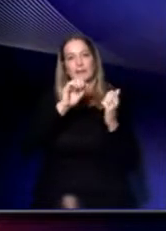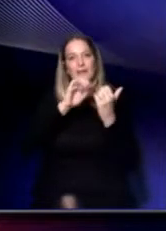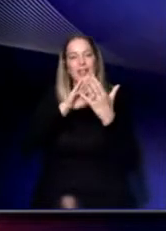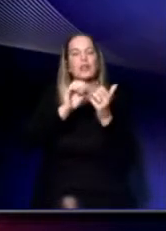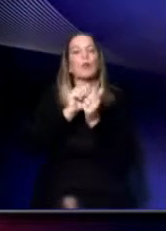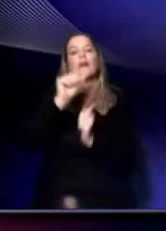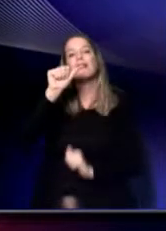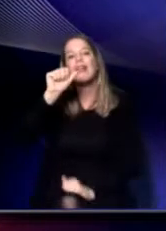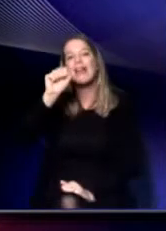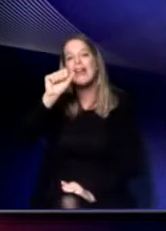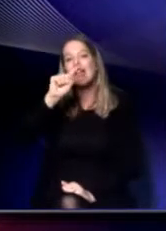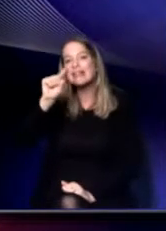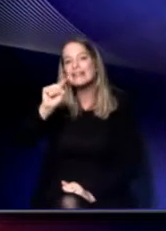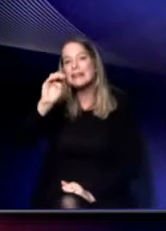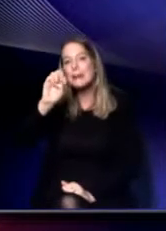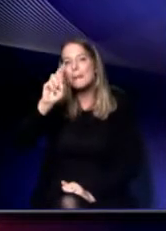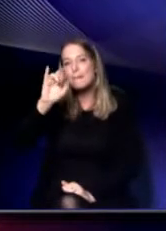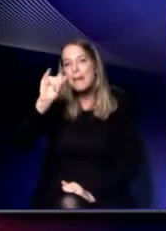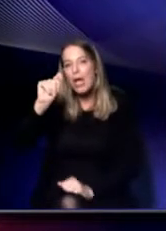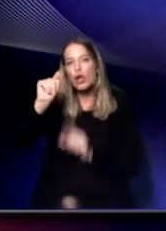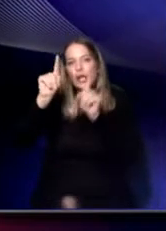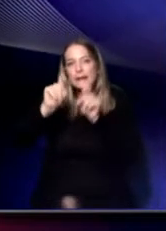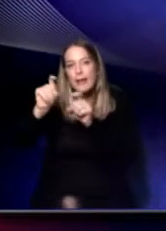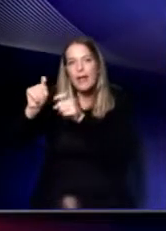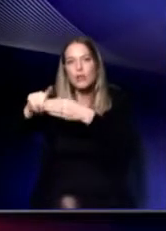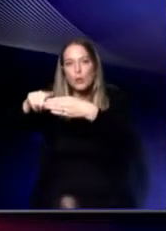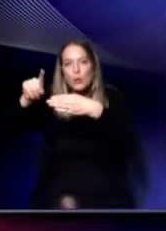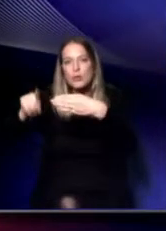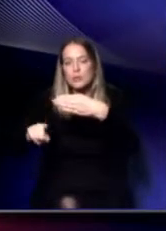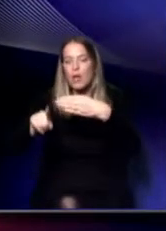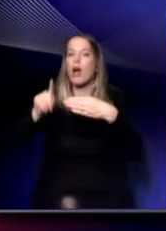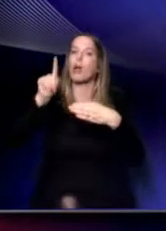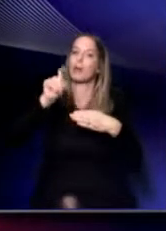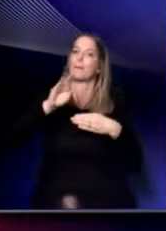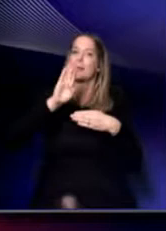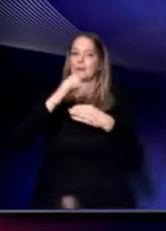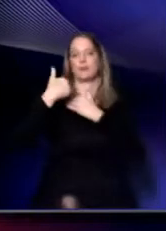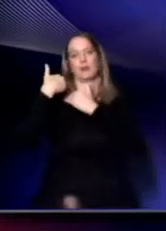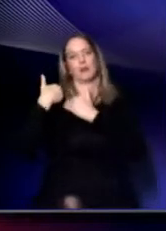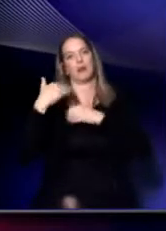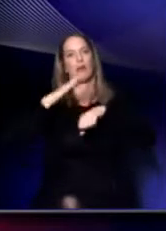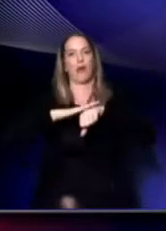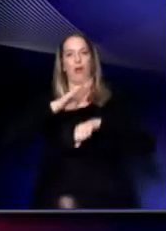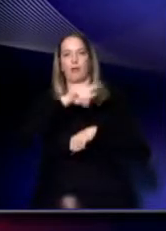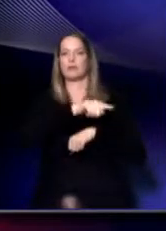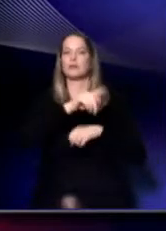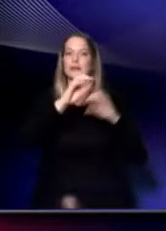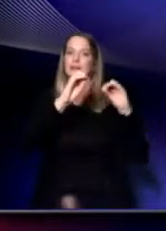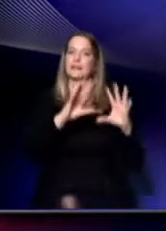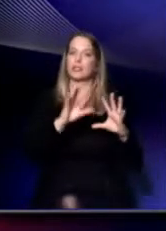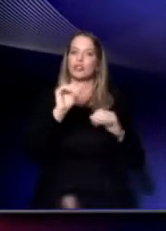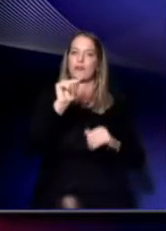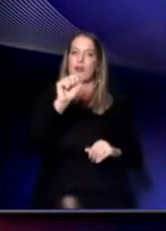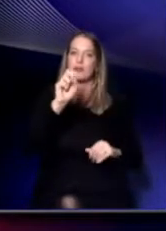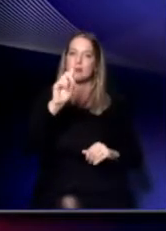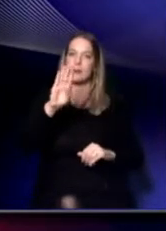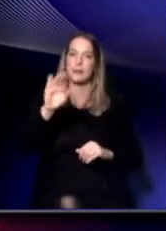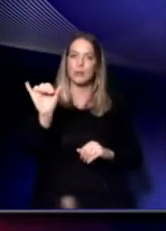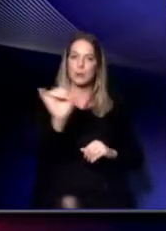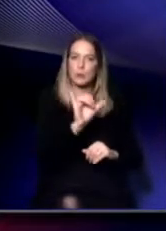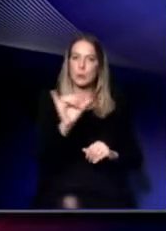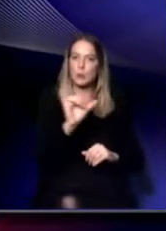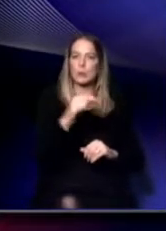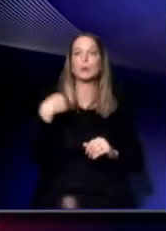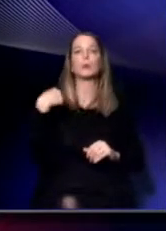place for ASDB as well. I know that there's been issues with getting that data, particularly from our co-ops.